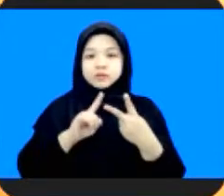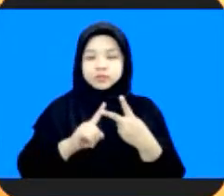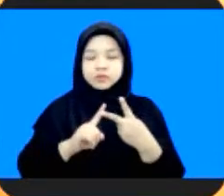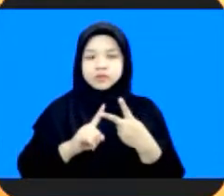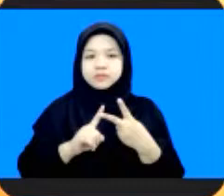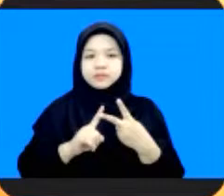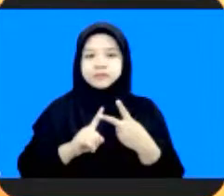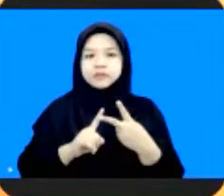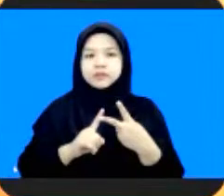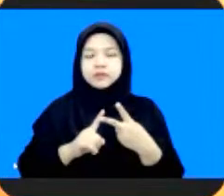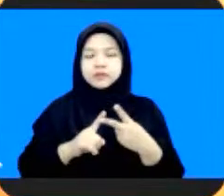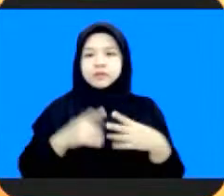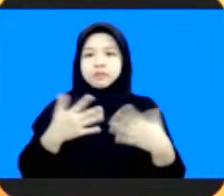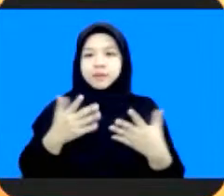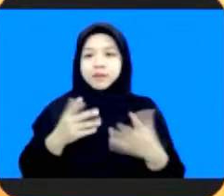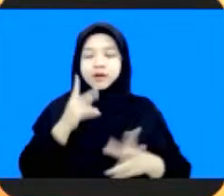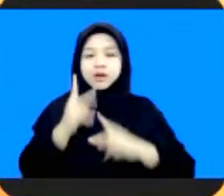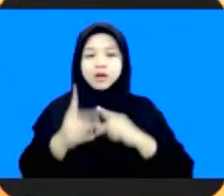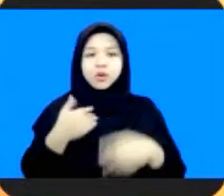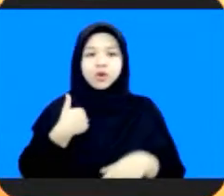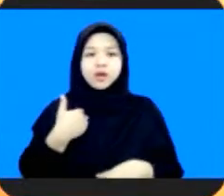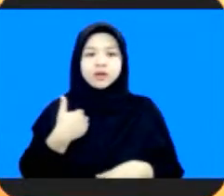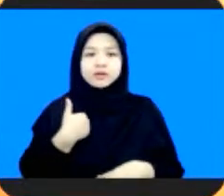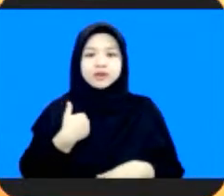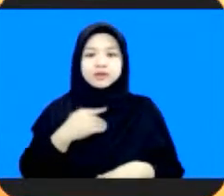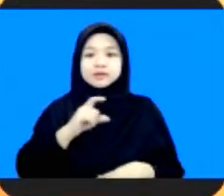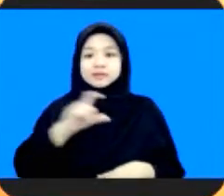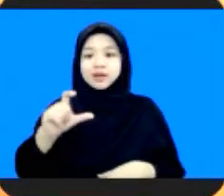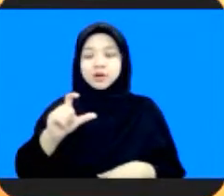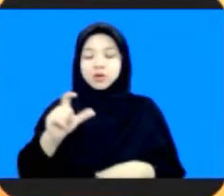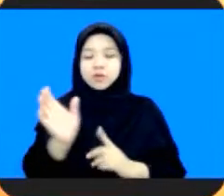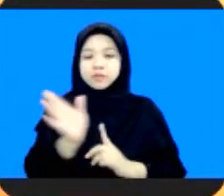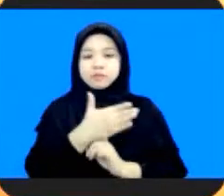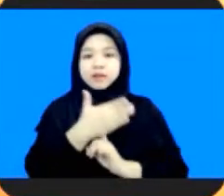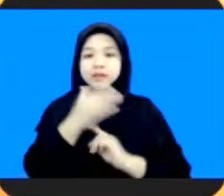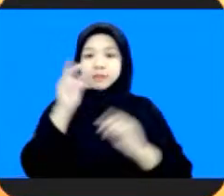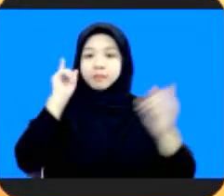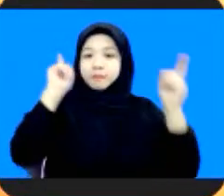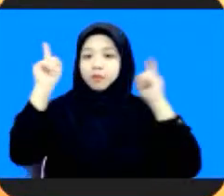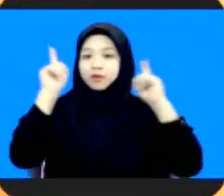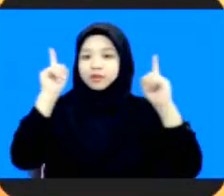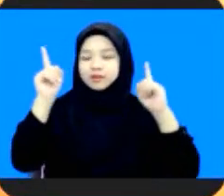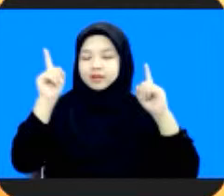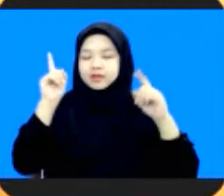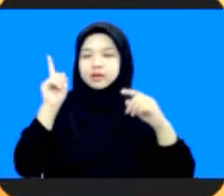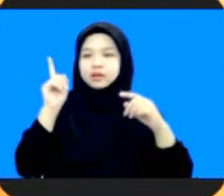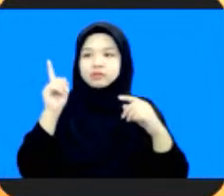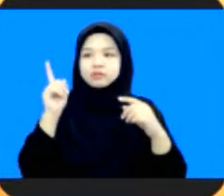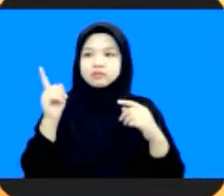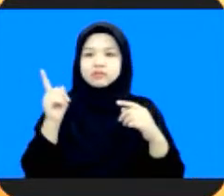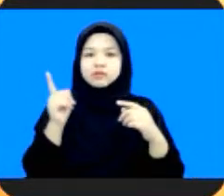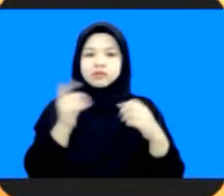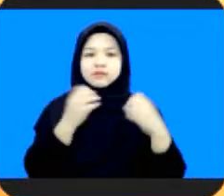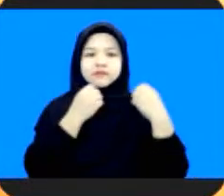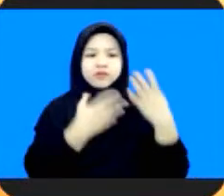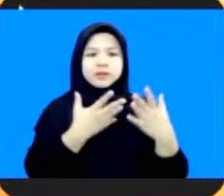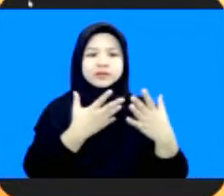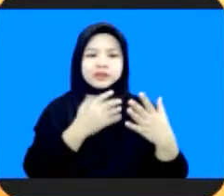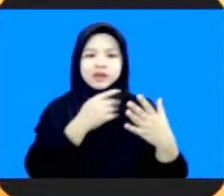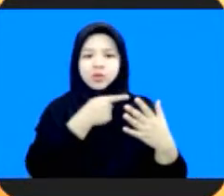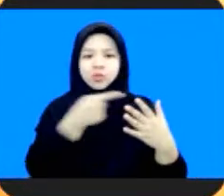from Ying Chu Chen to everyone, comment. Election should be in the national security